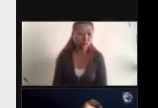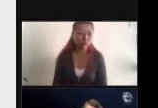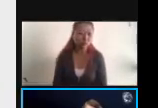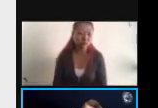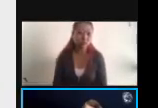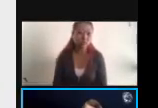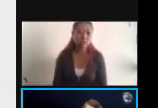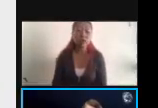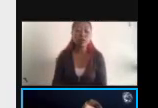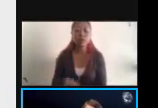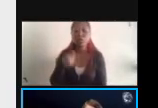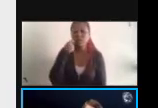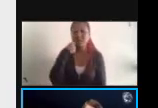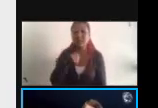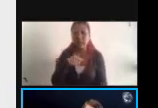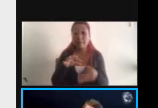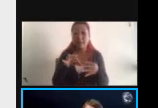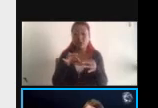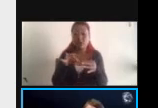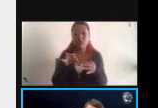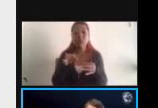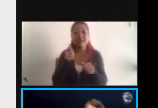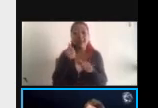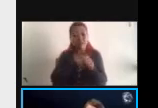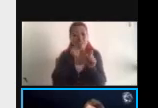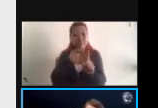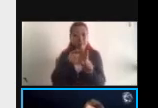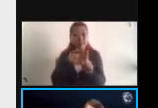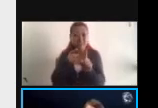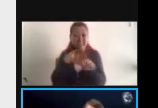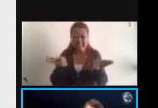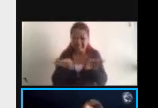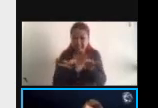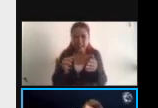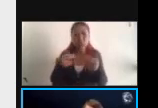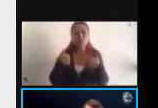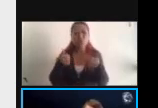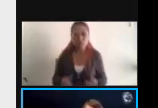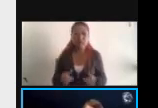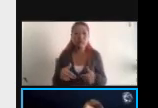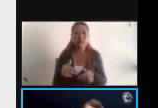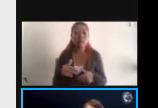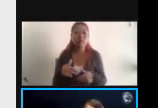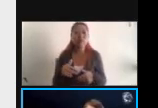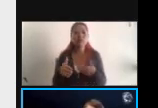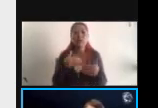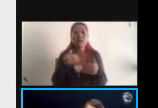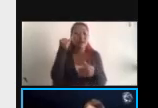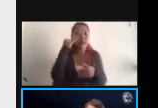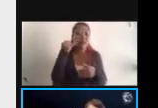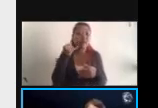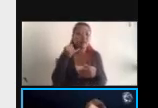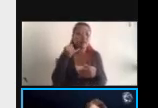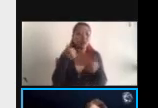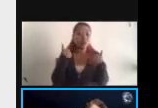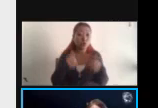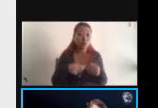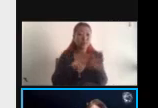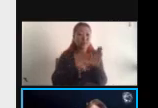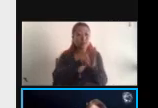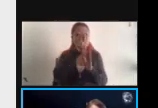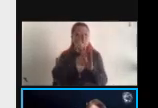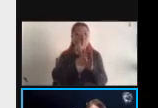As I mentioned, humans are key to every mission, whether it's a crewed human spaceflight mission or something that will be called